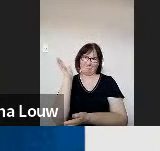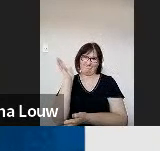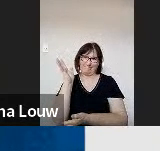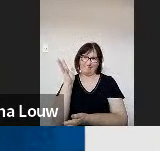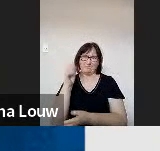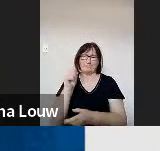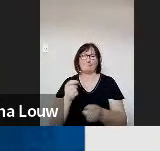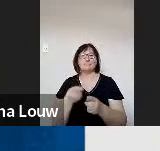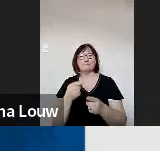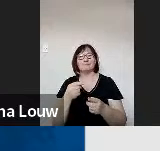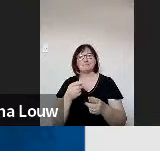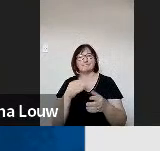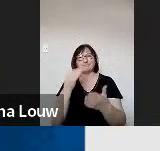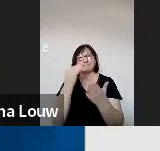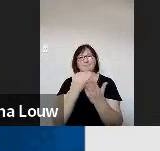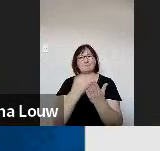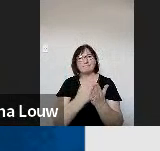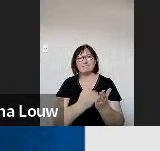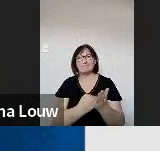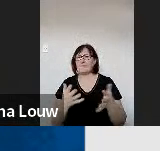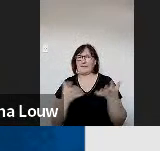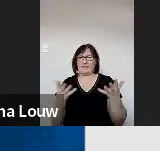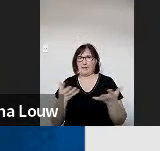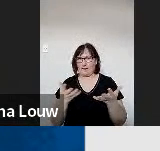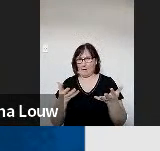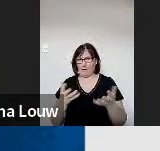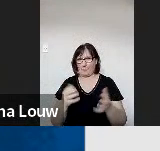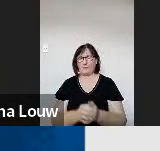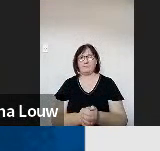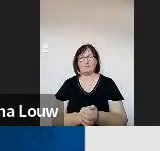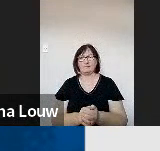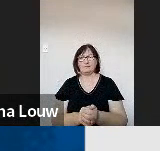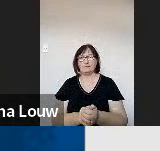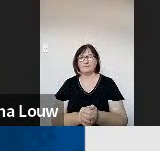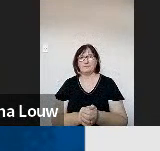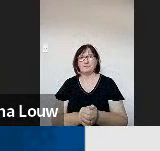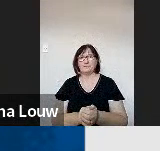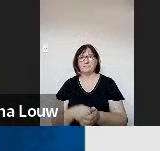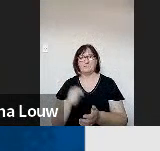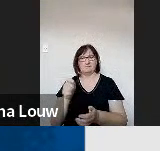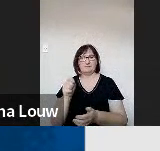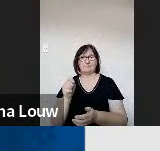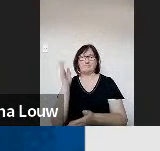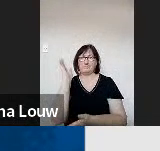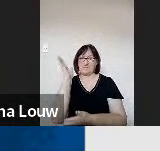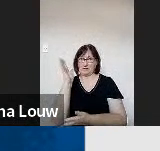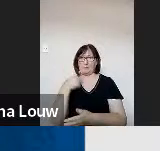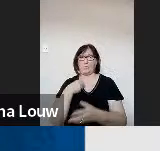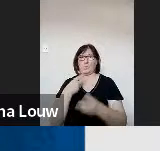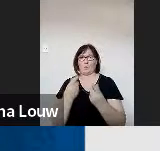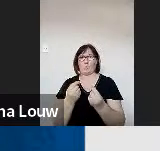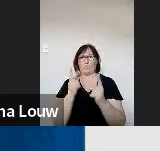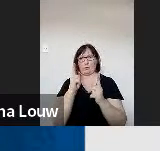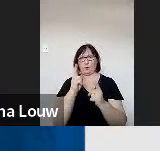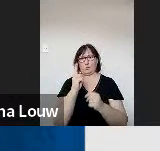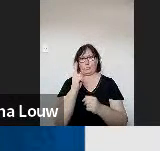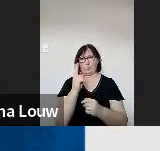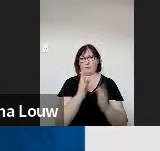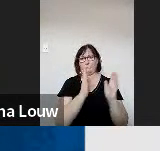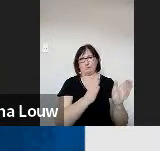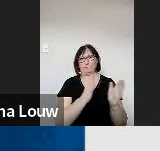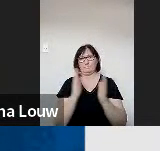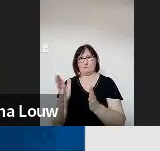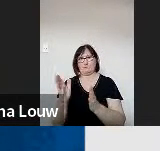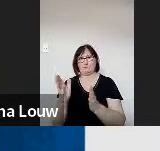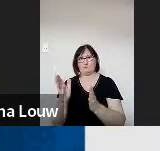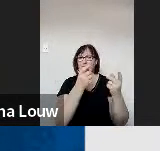classification. The presentation will be in two parts. One part is for tariff classification and one